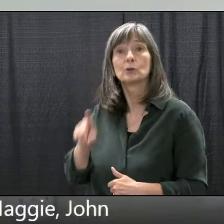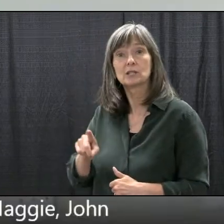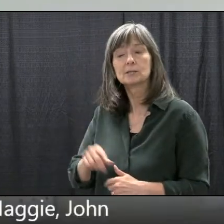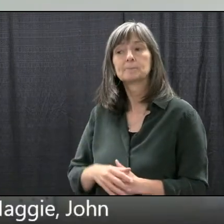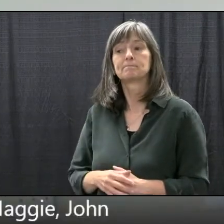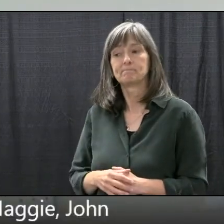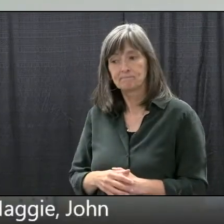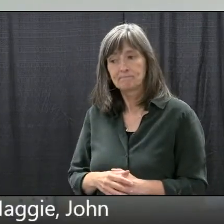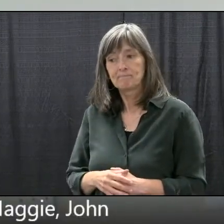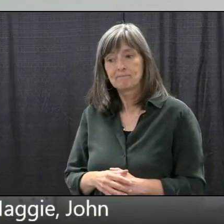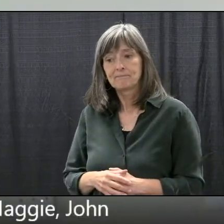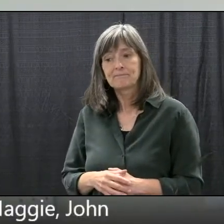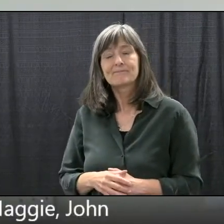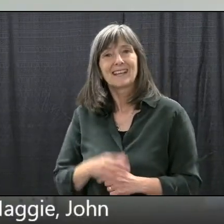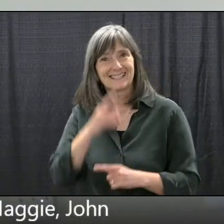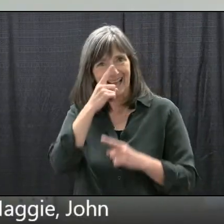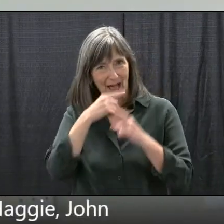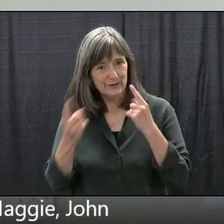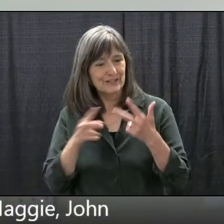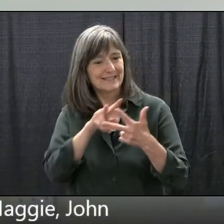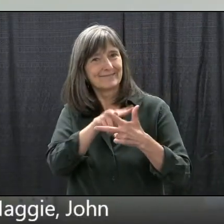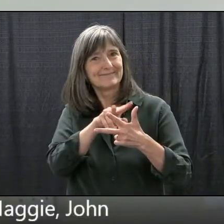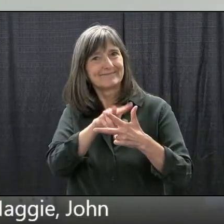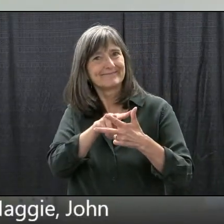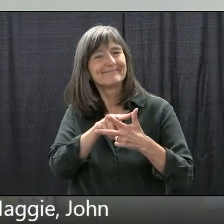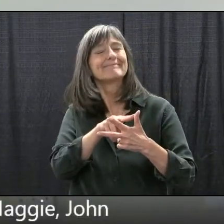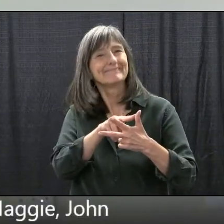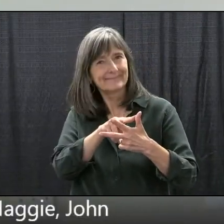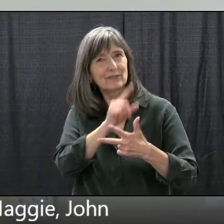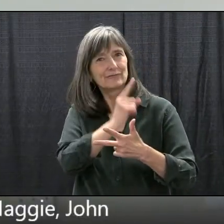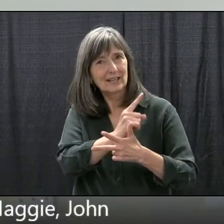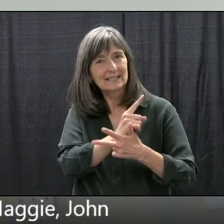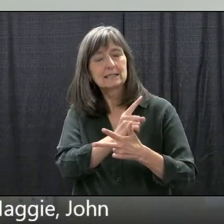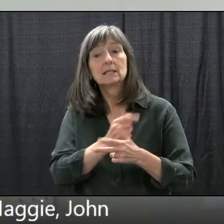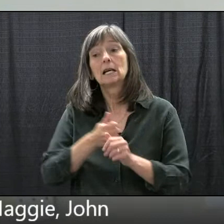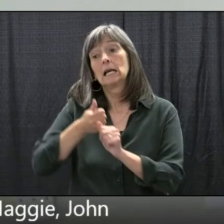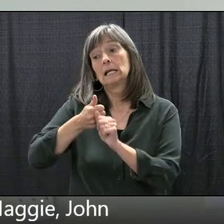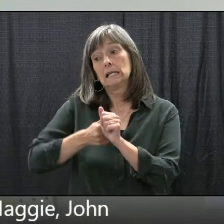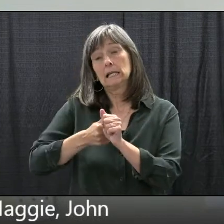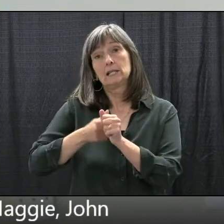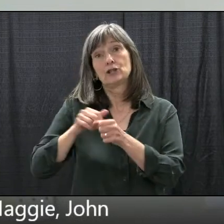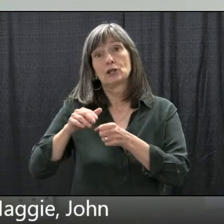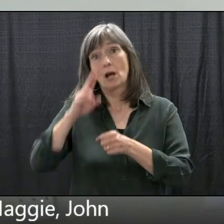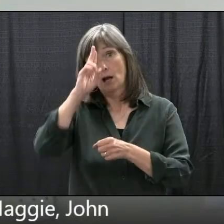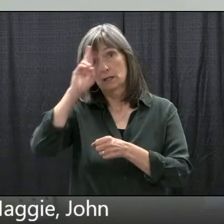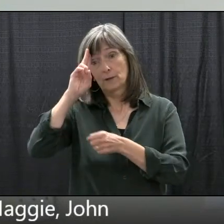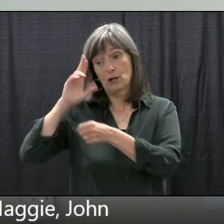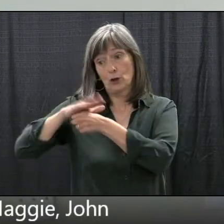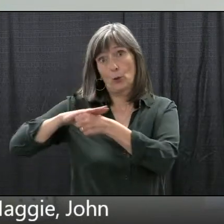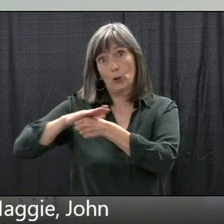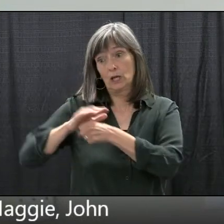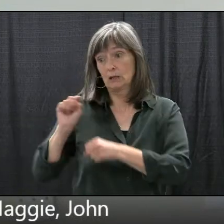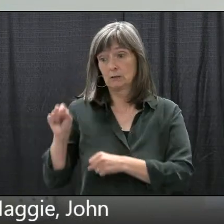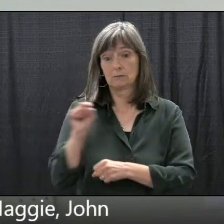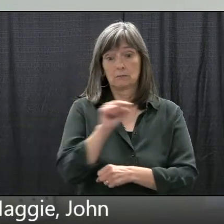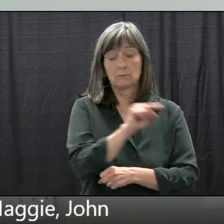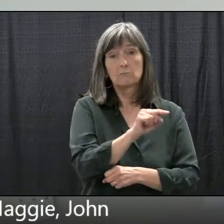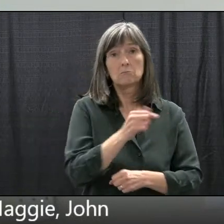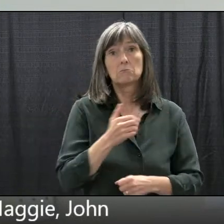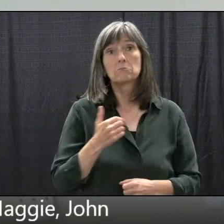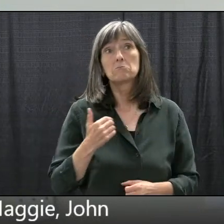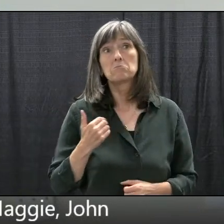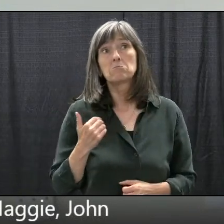to the issue of allergies to vaccine components. Yes. Each of the regional health authorities has set up